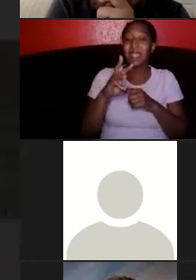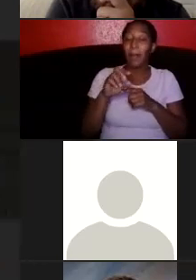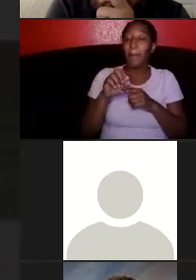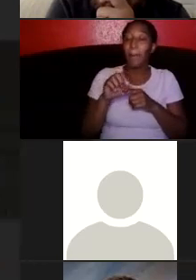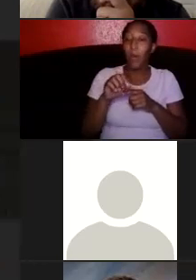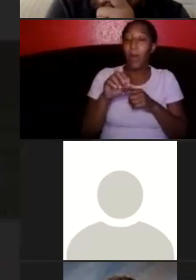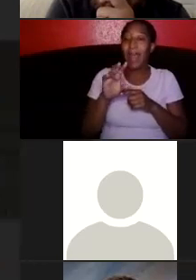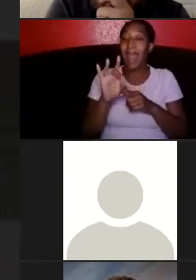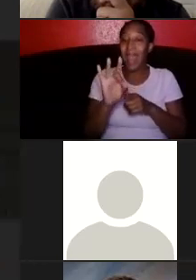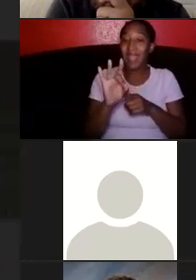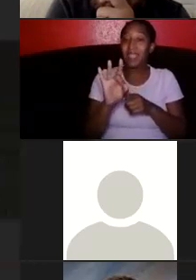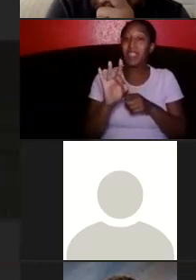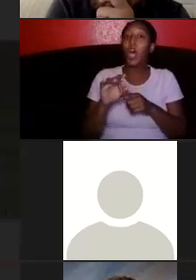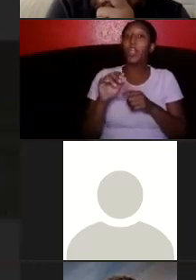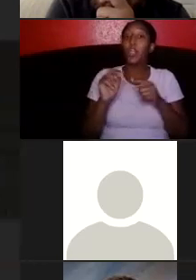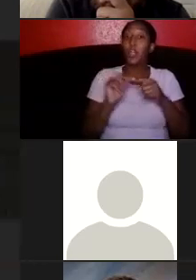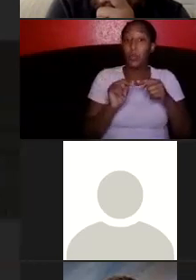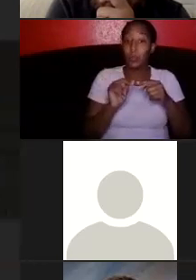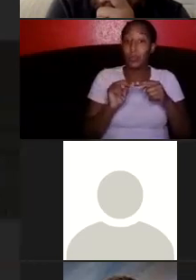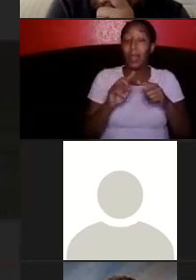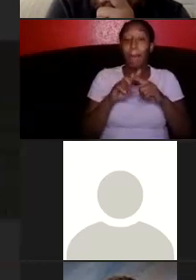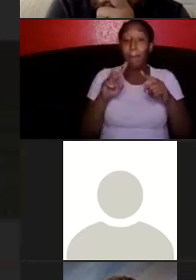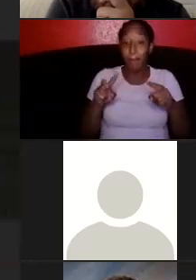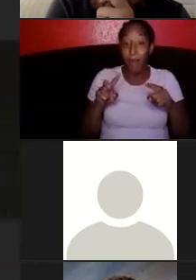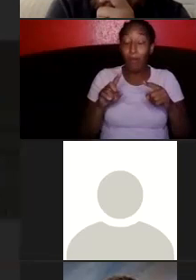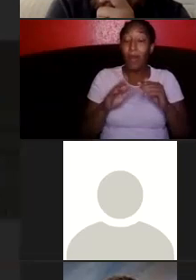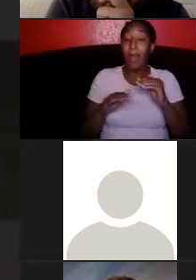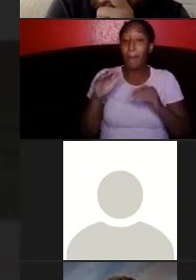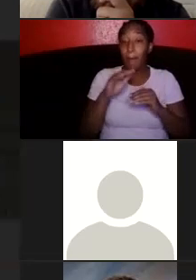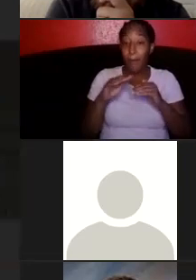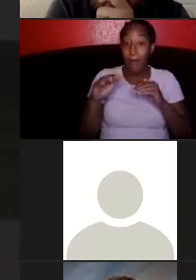with 684 newtons.